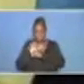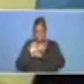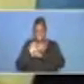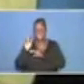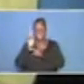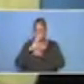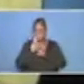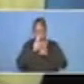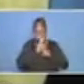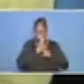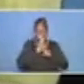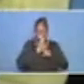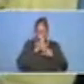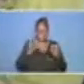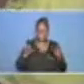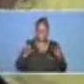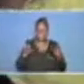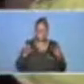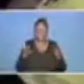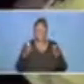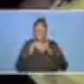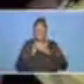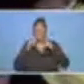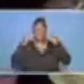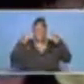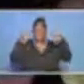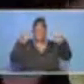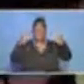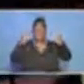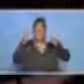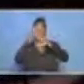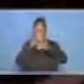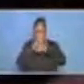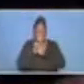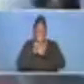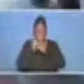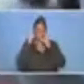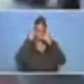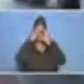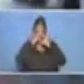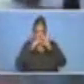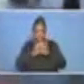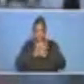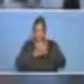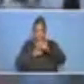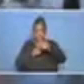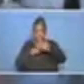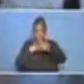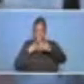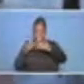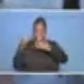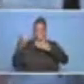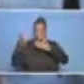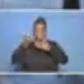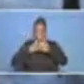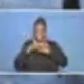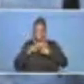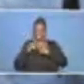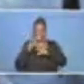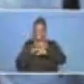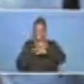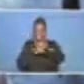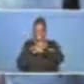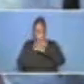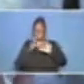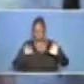familiar initiative that has proven successful in the past to achieve this objective. These Back to the Beach events are so important